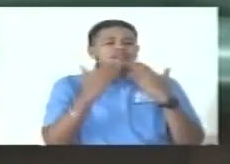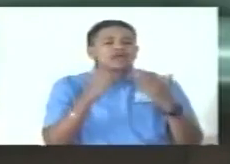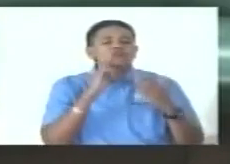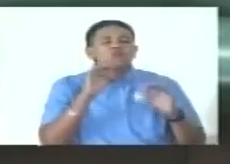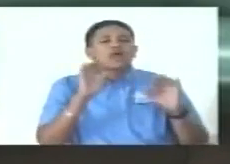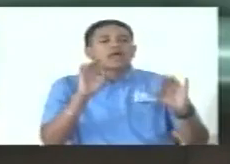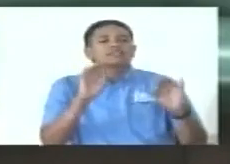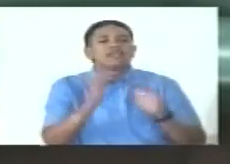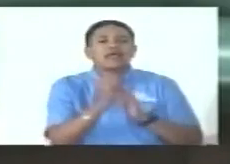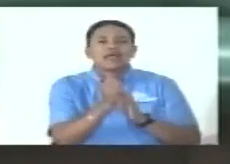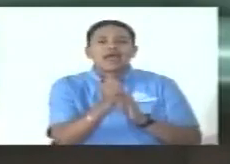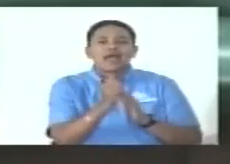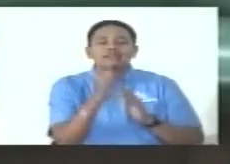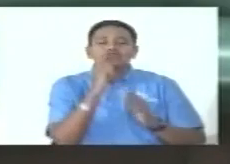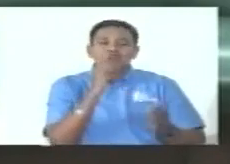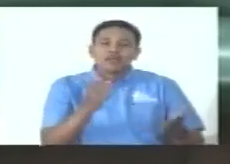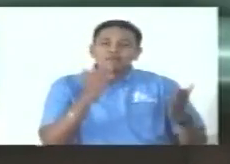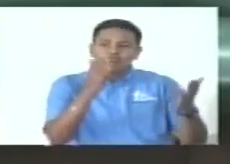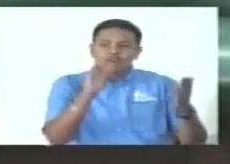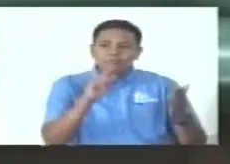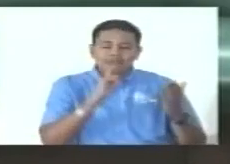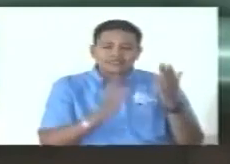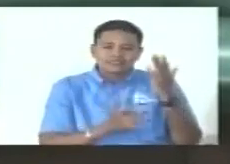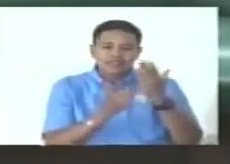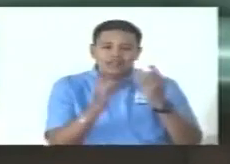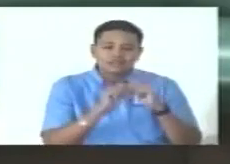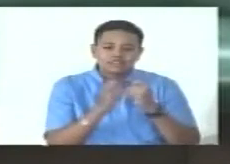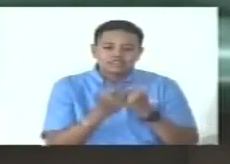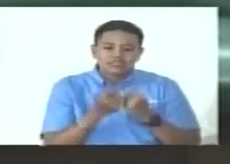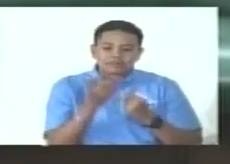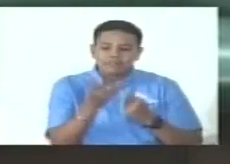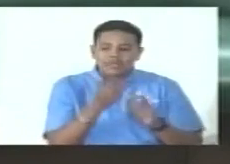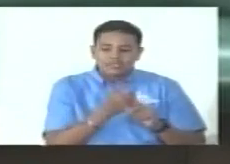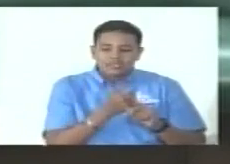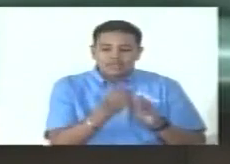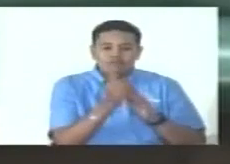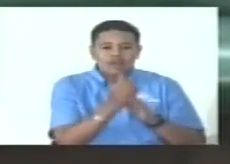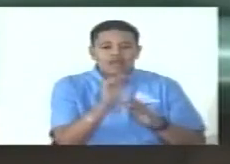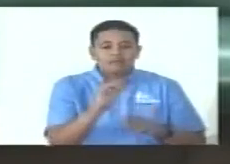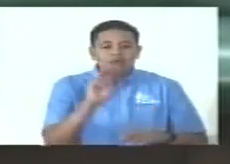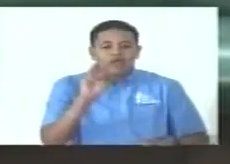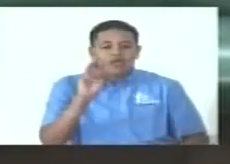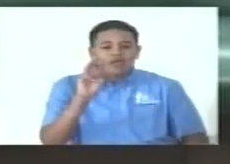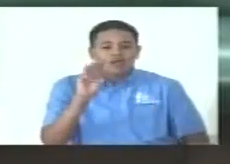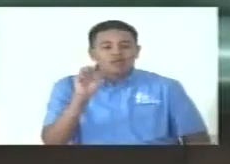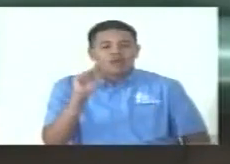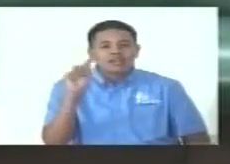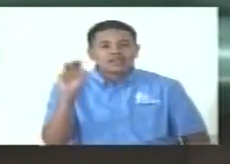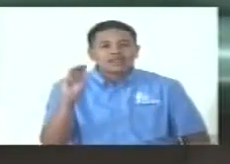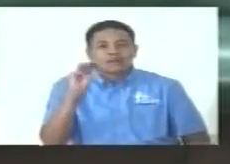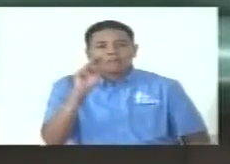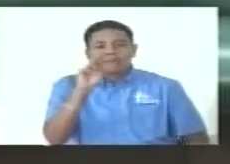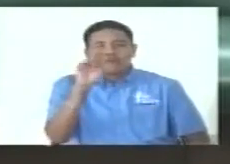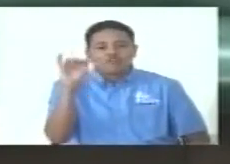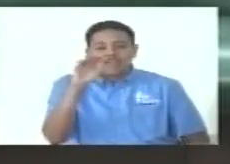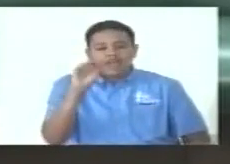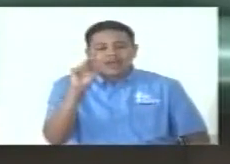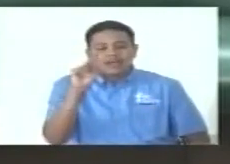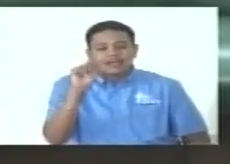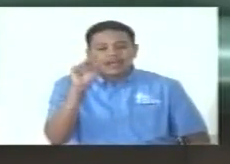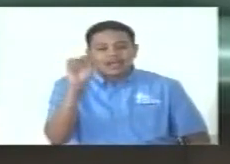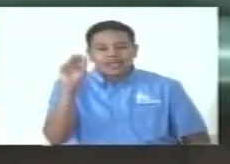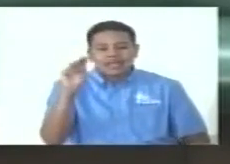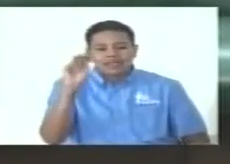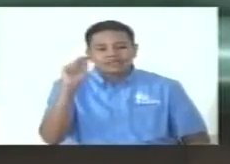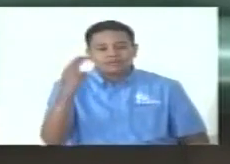excellent guidance provided by the technical team led by Joaquin Murray and Cadian Smith from the